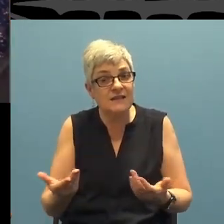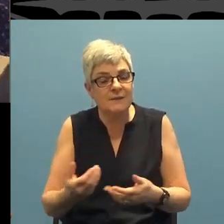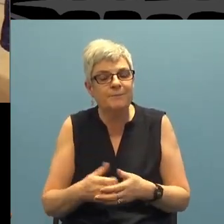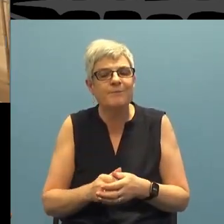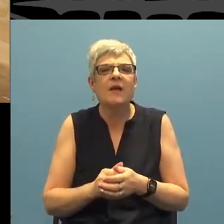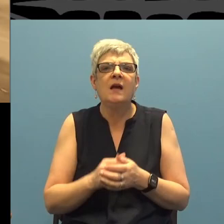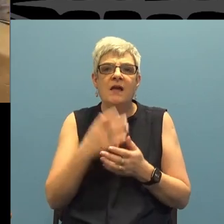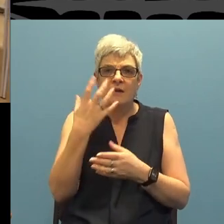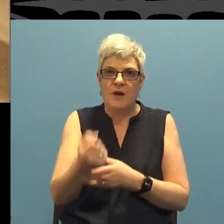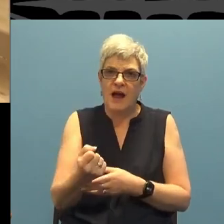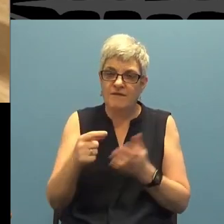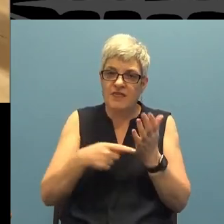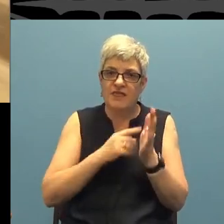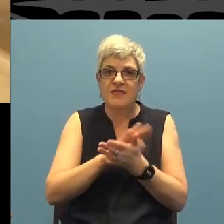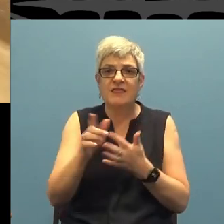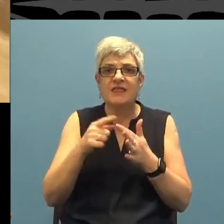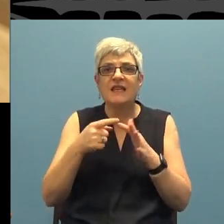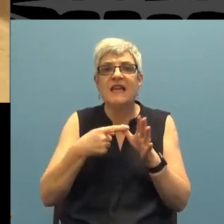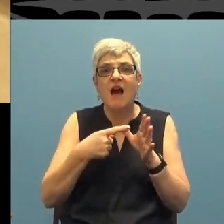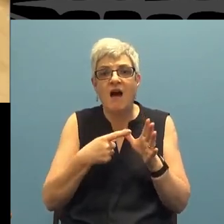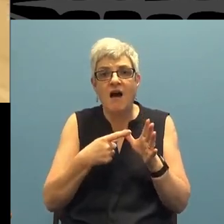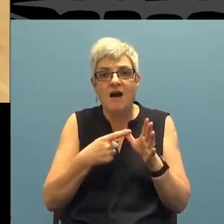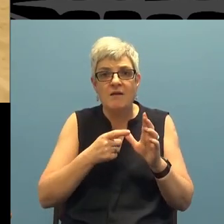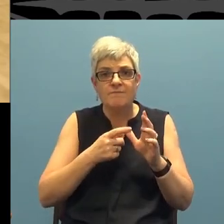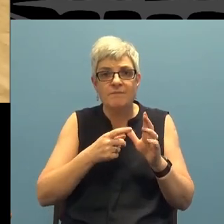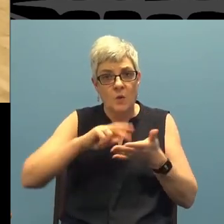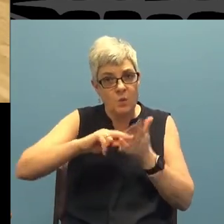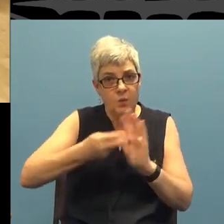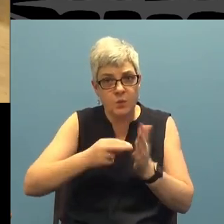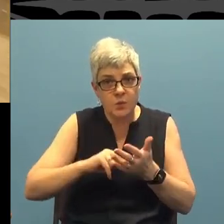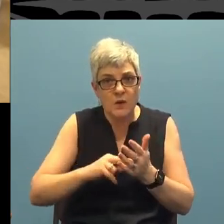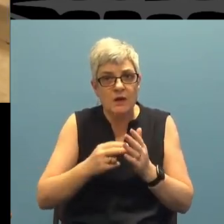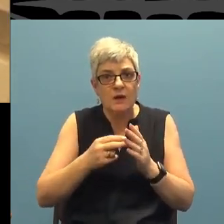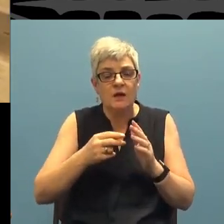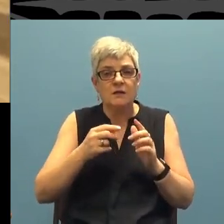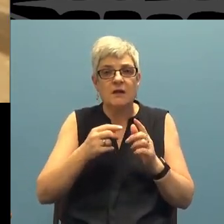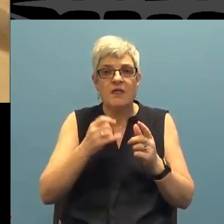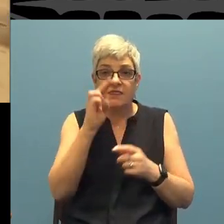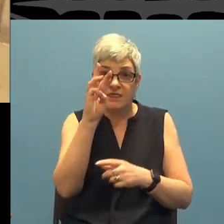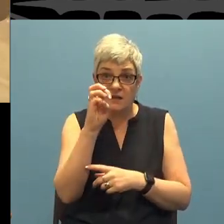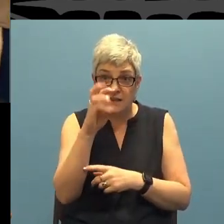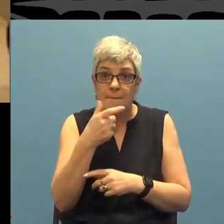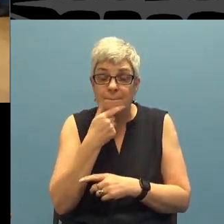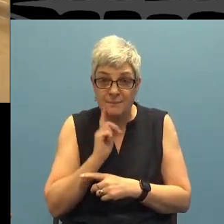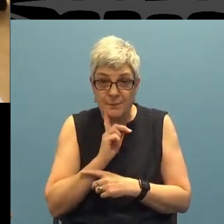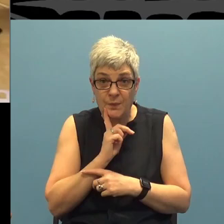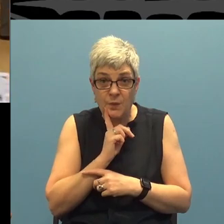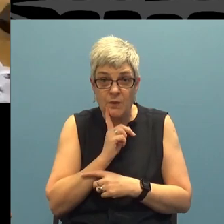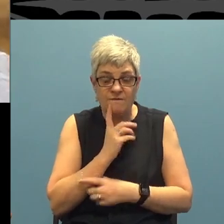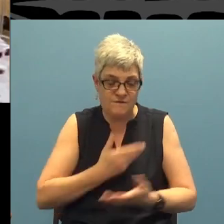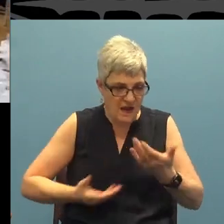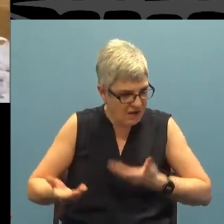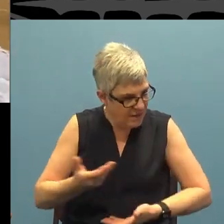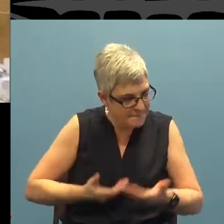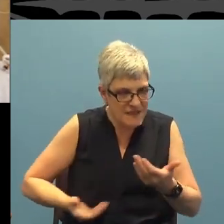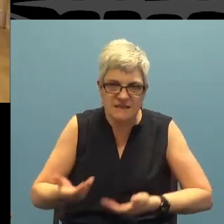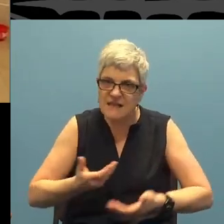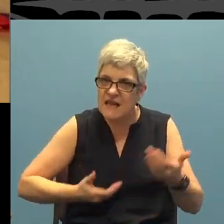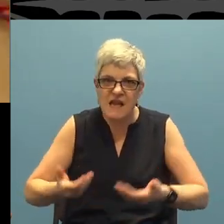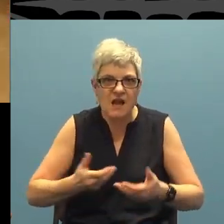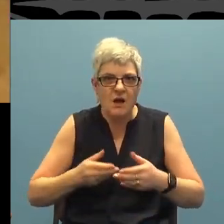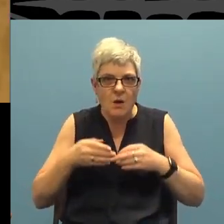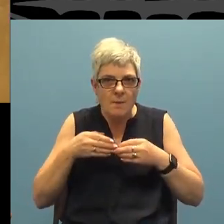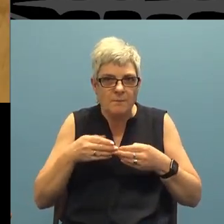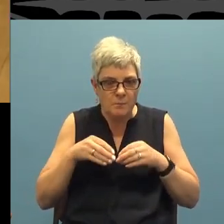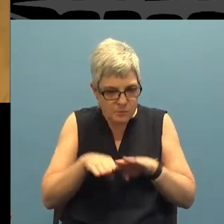And then we had Thea coordinating a group of 13 people who were busy beavering